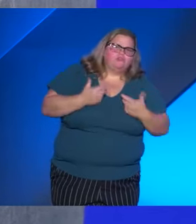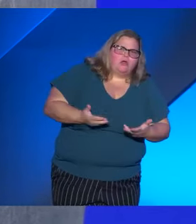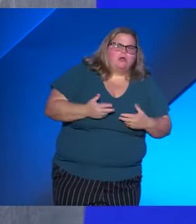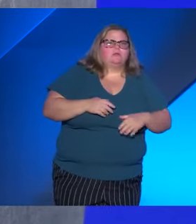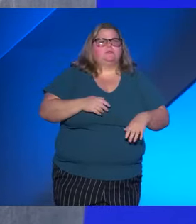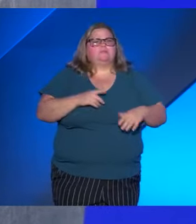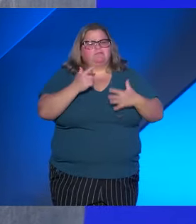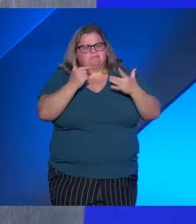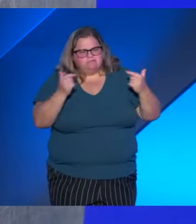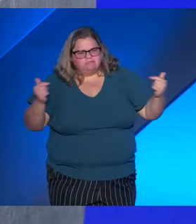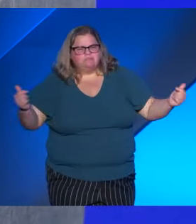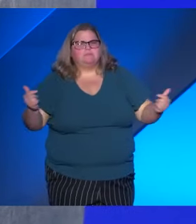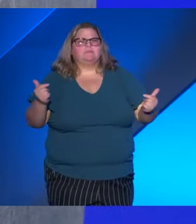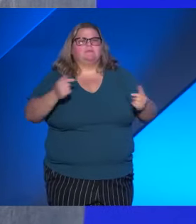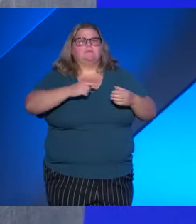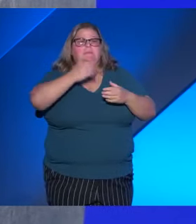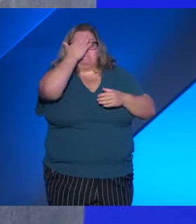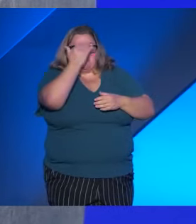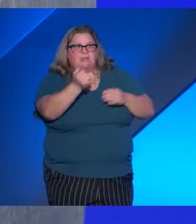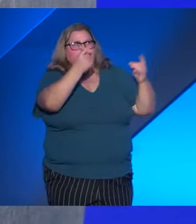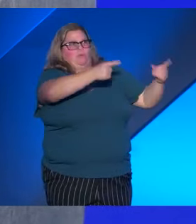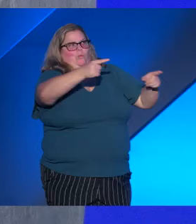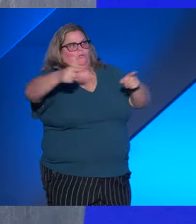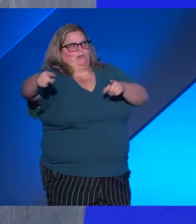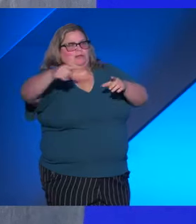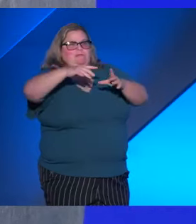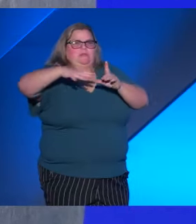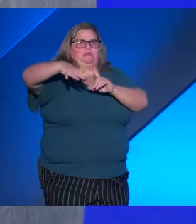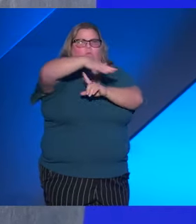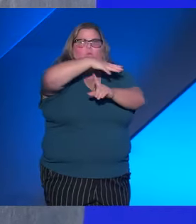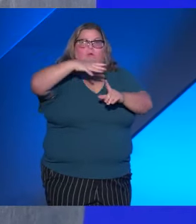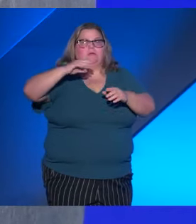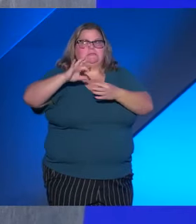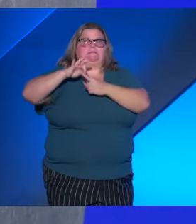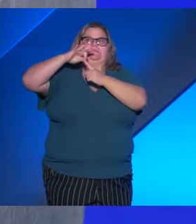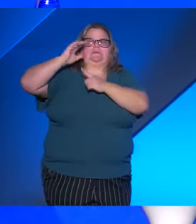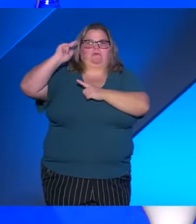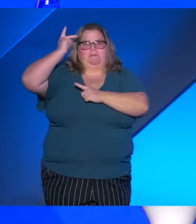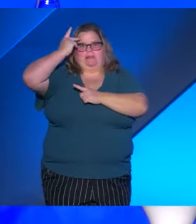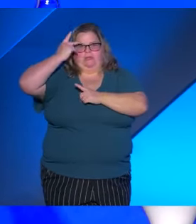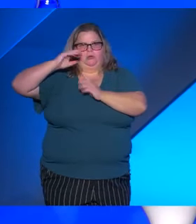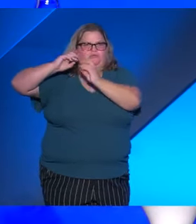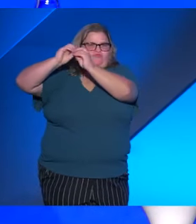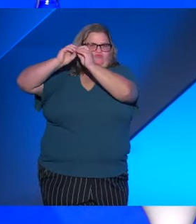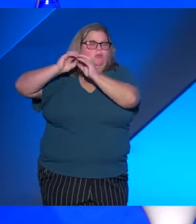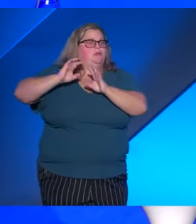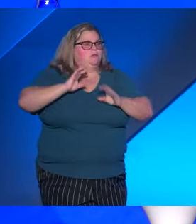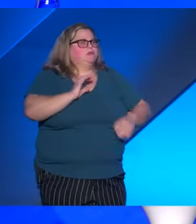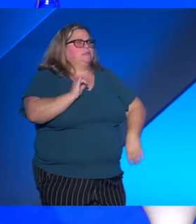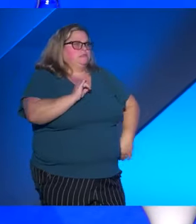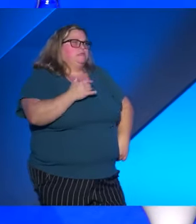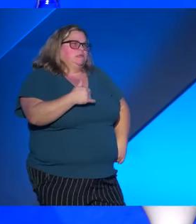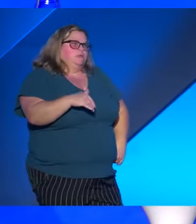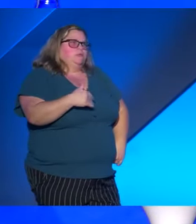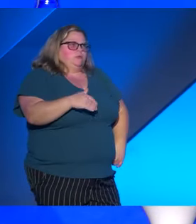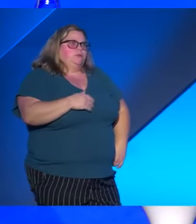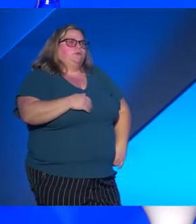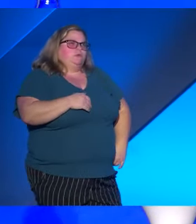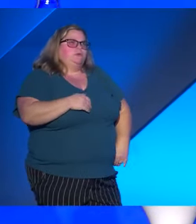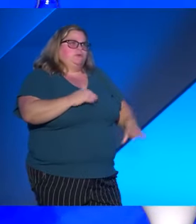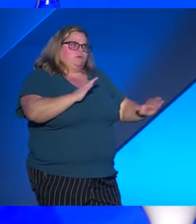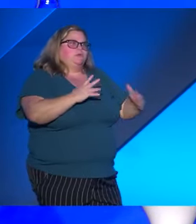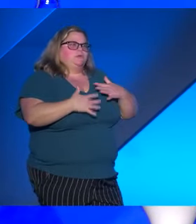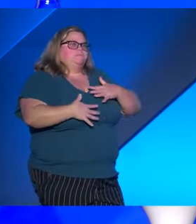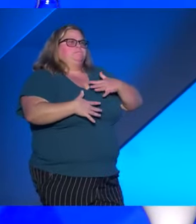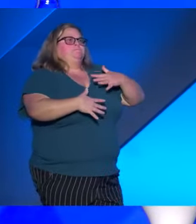current happenings of the world, the political climate? My goodness. Well, let's just take a breath given that, right? As